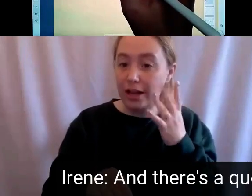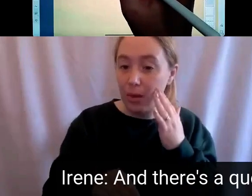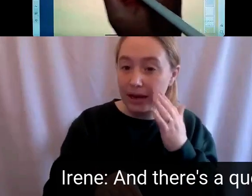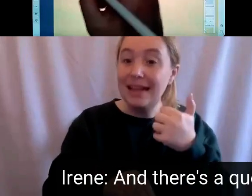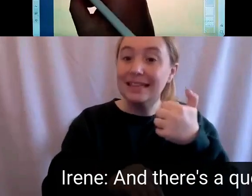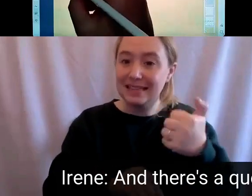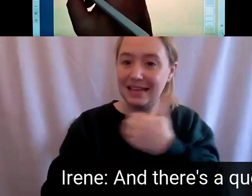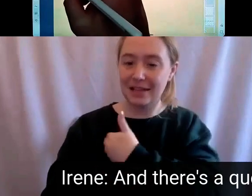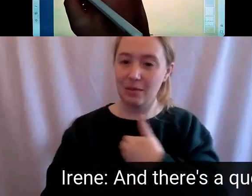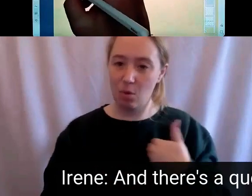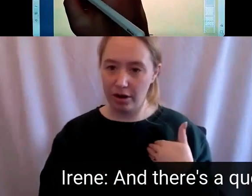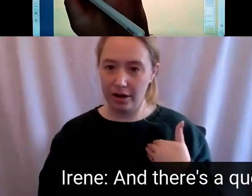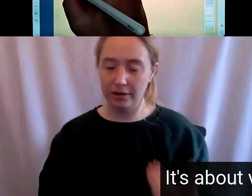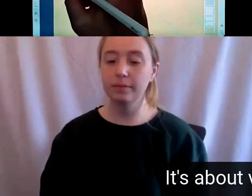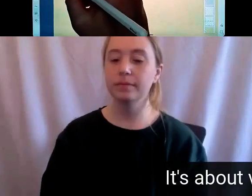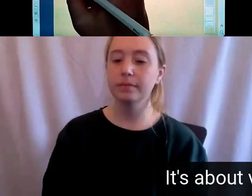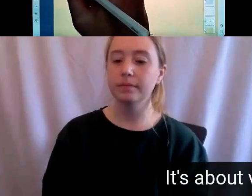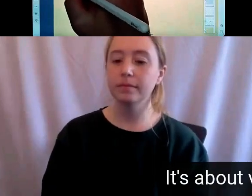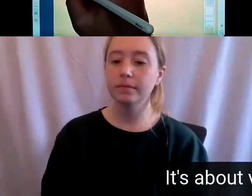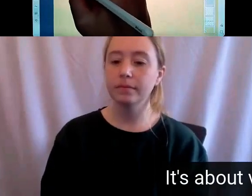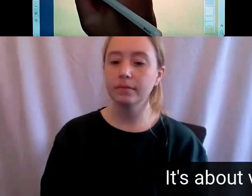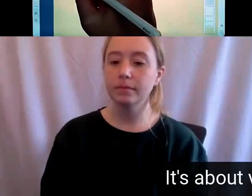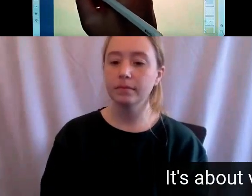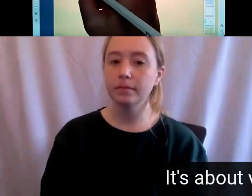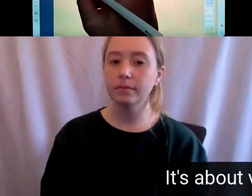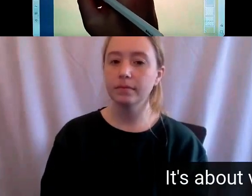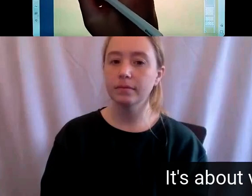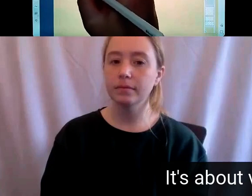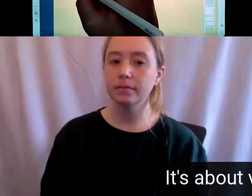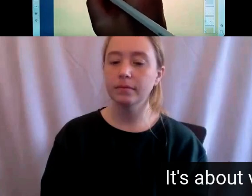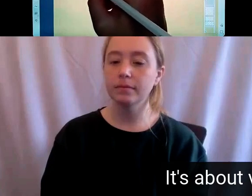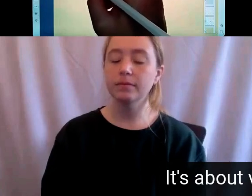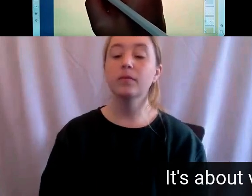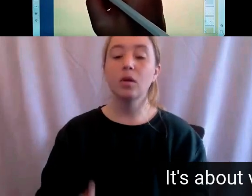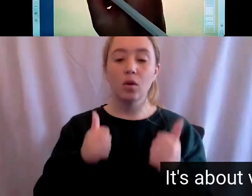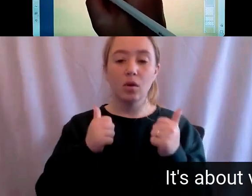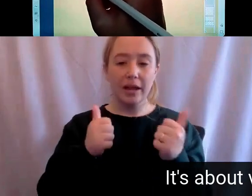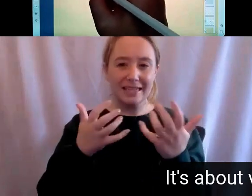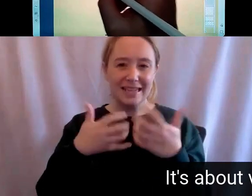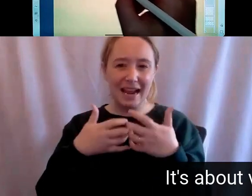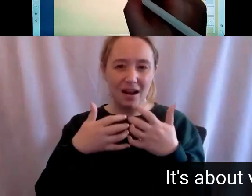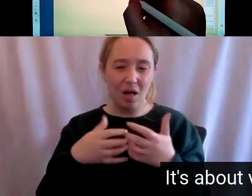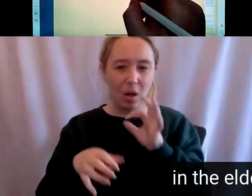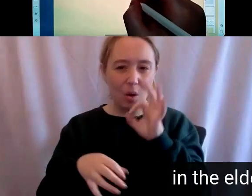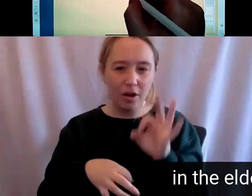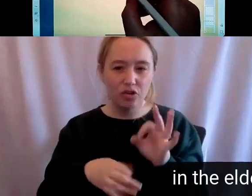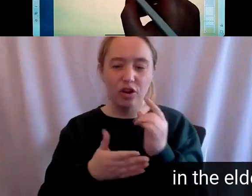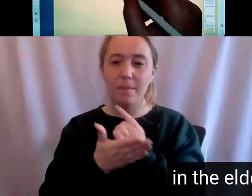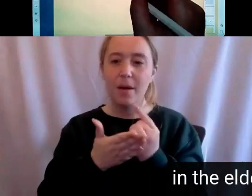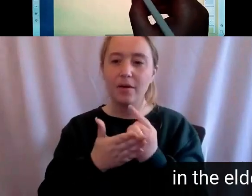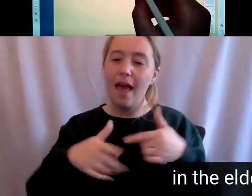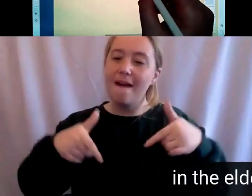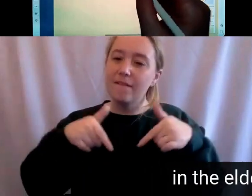And there's a question that's a bit technical. I don't know. It's about vaginal atrophy in